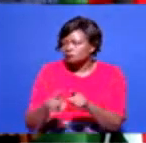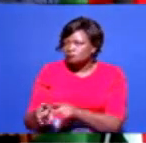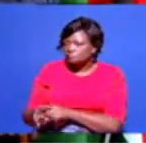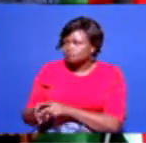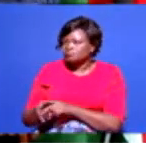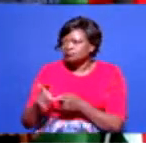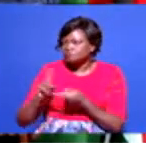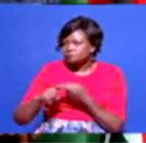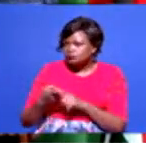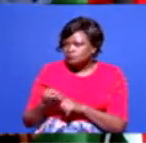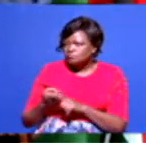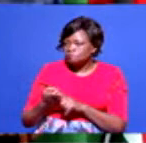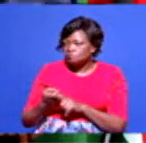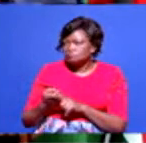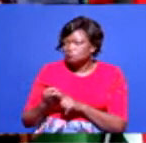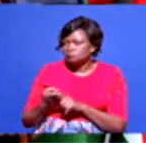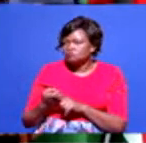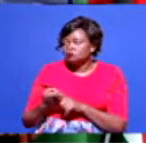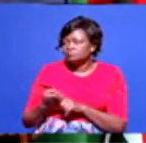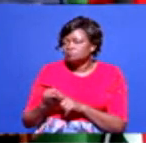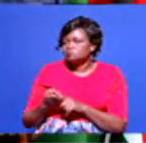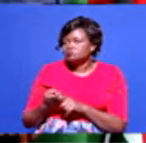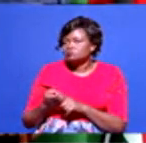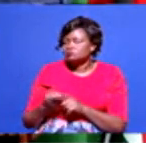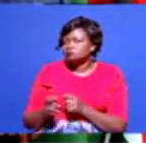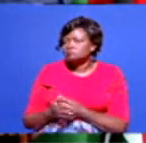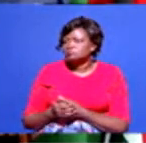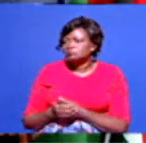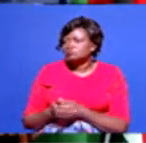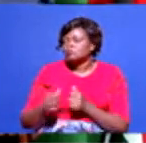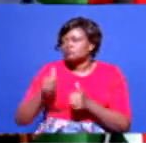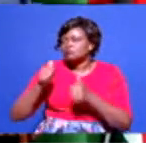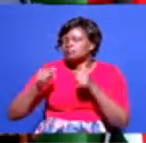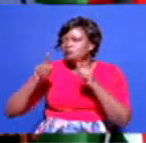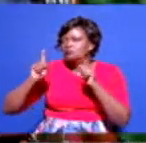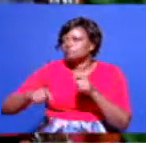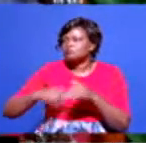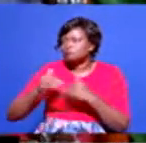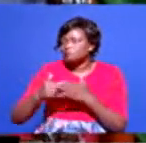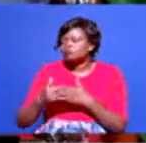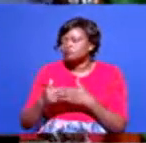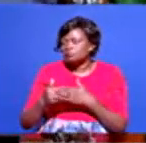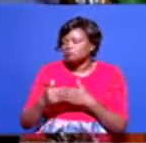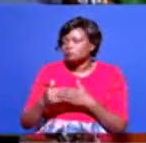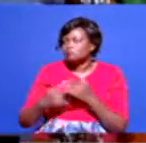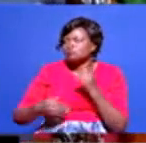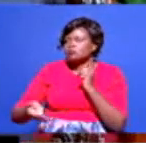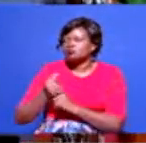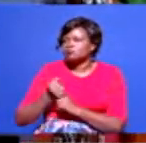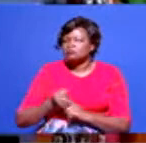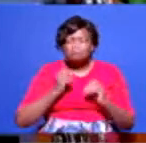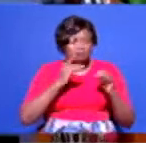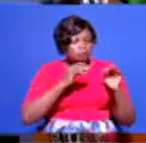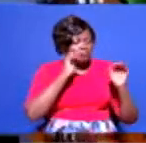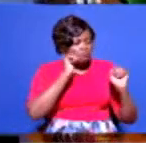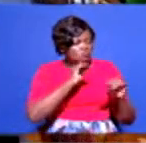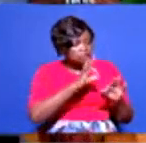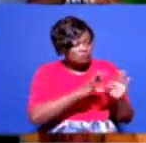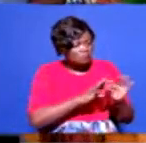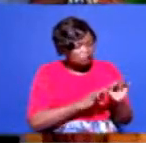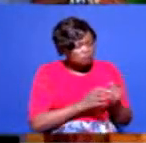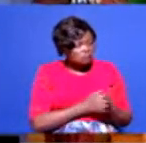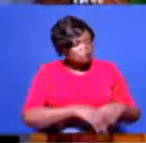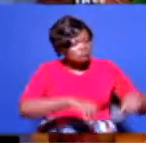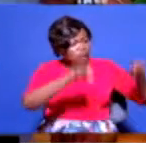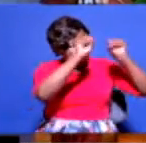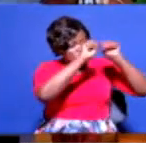standard, you know, as a yardstick on which we must all reach. If you were to describe the late president